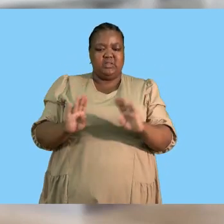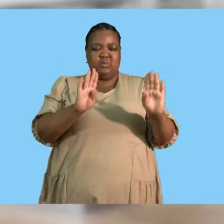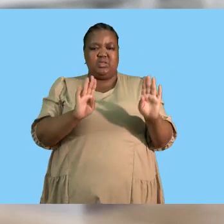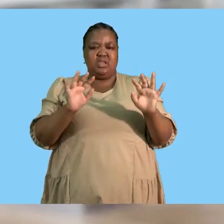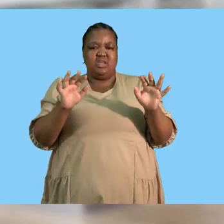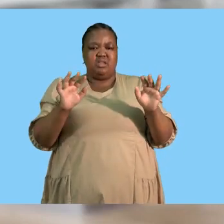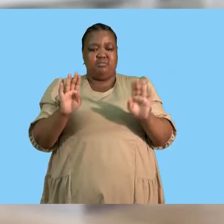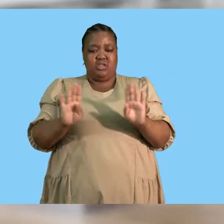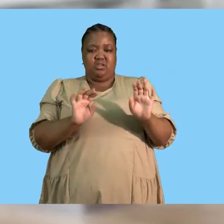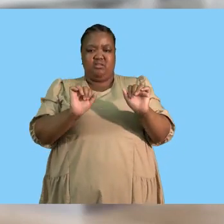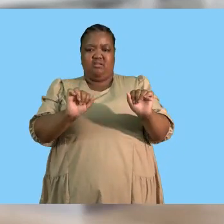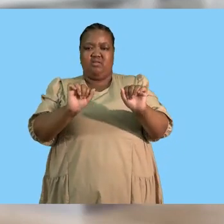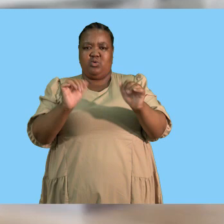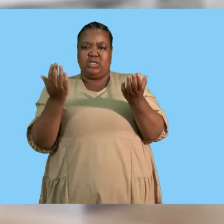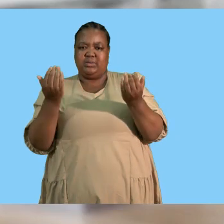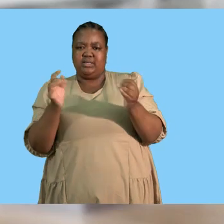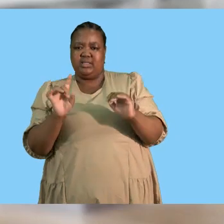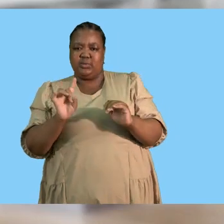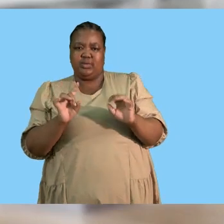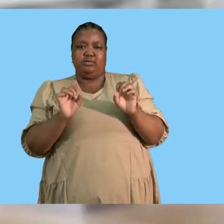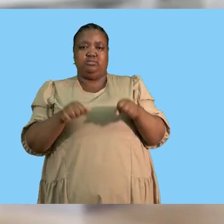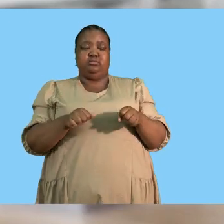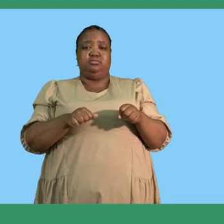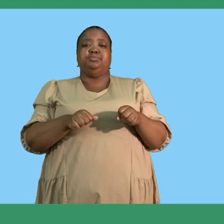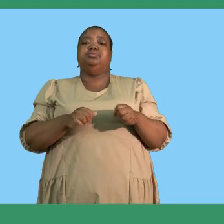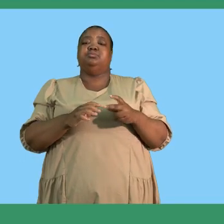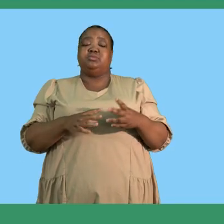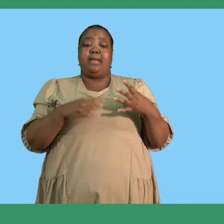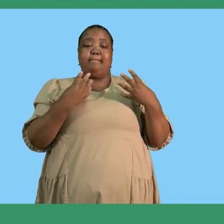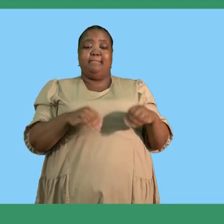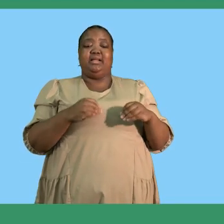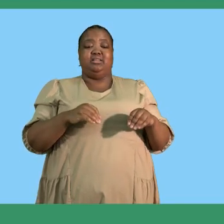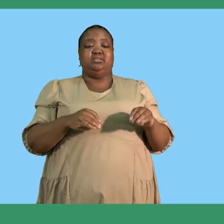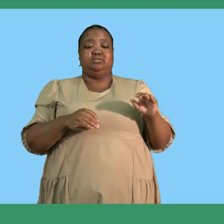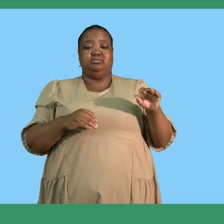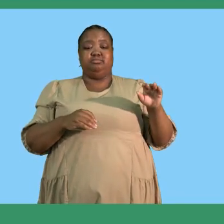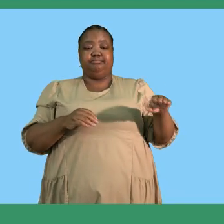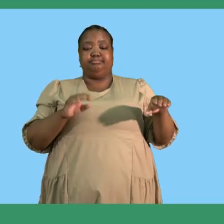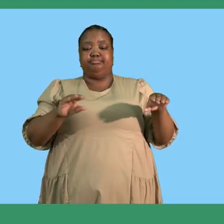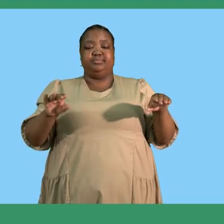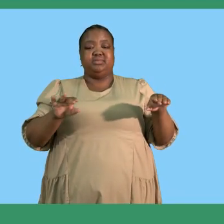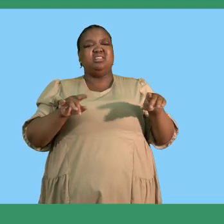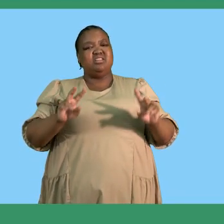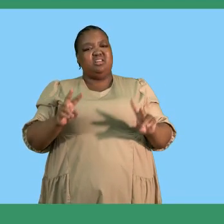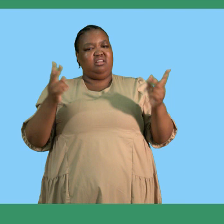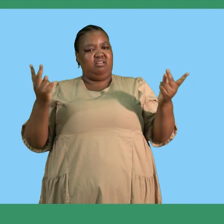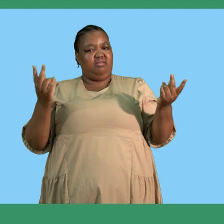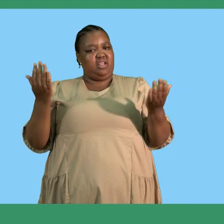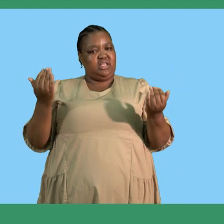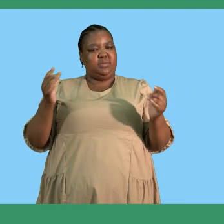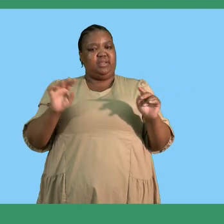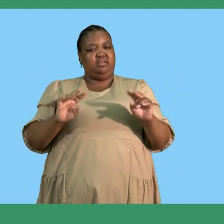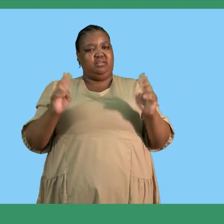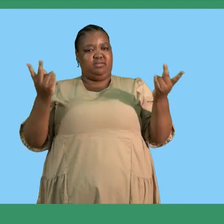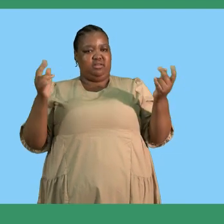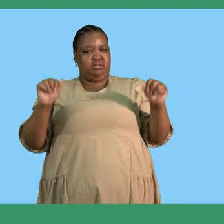particular business. And you must remember that this differs from business to business. Whereas when we are